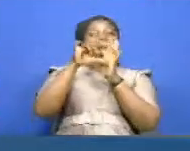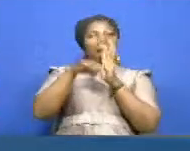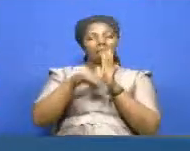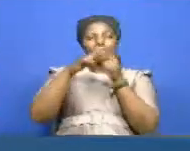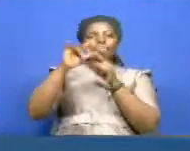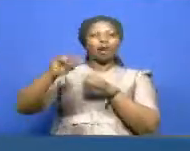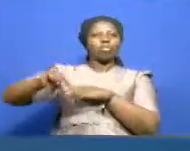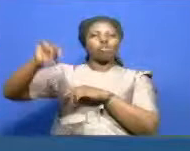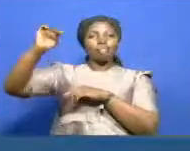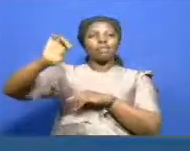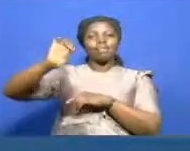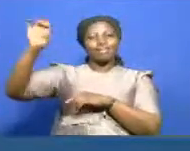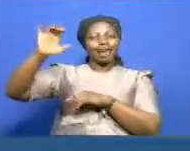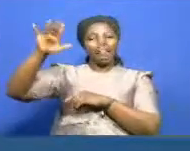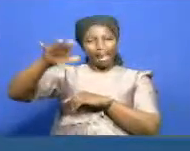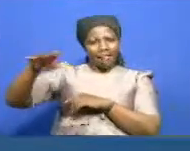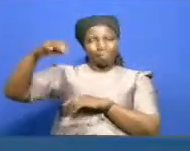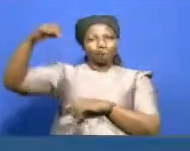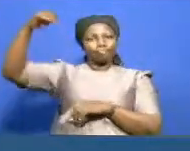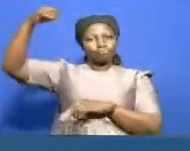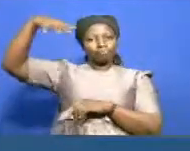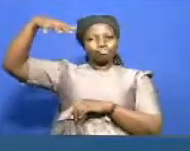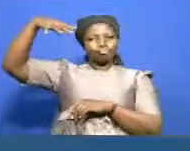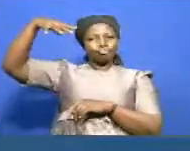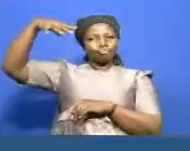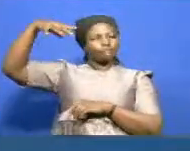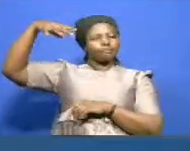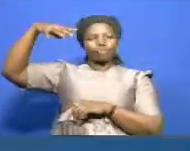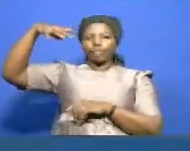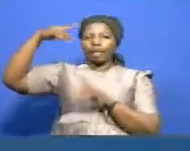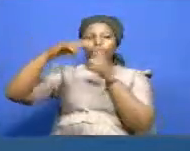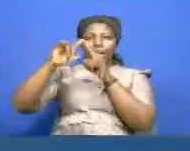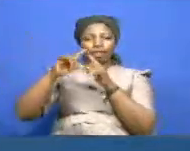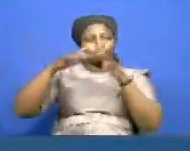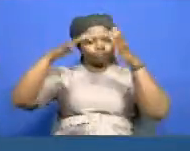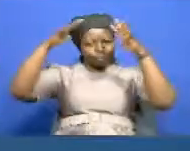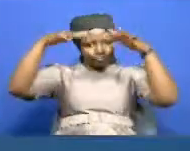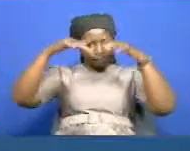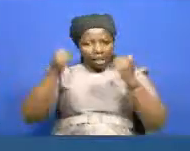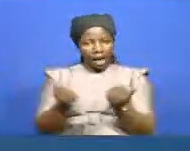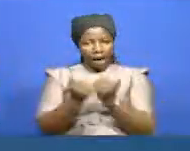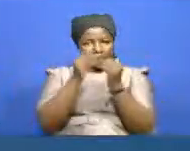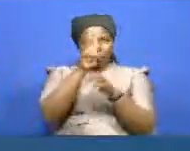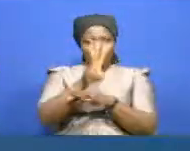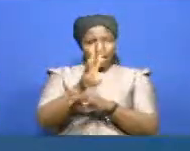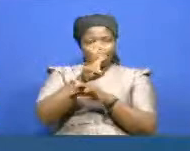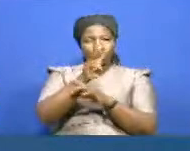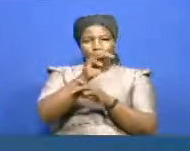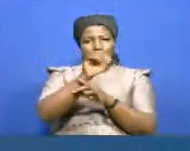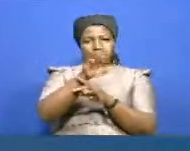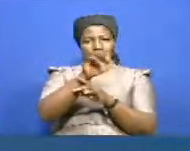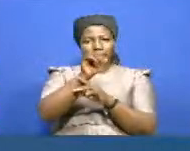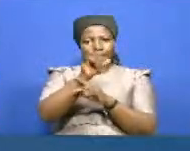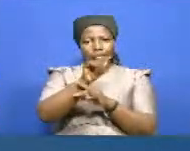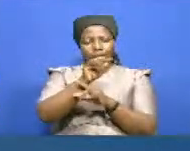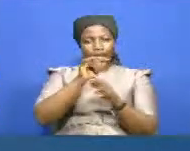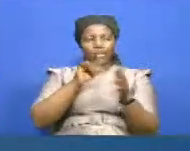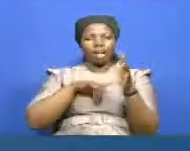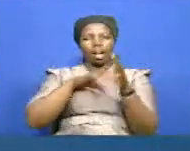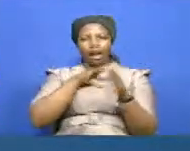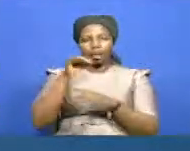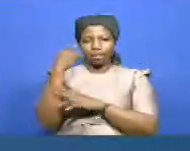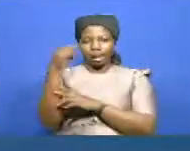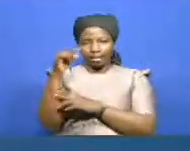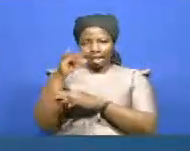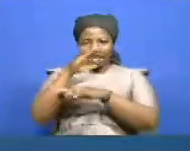country will largely experience sunny intervals, but there will be rains in Wajir, Marsabit, and Garissa during the afternoon hours. And also